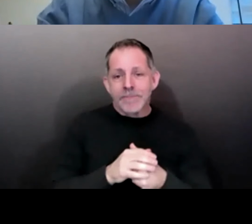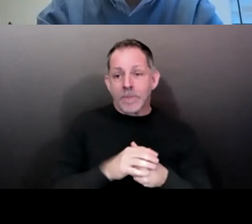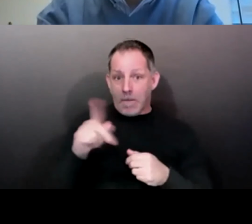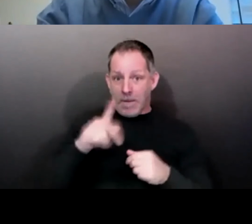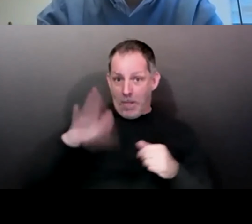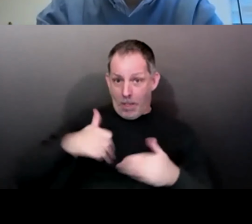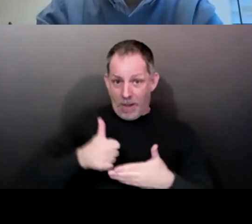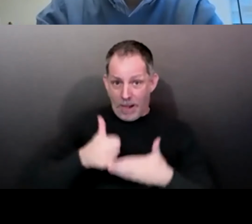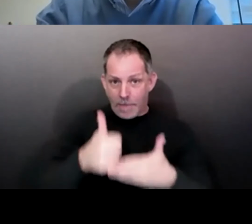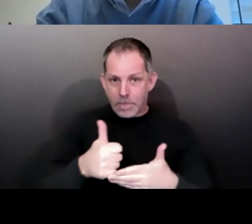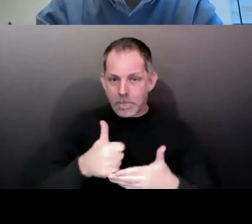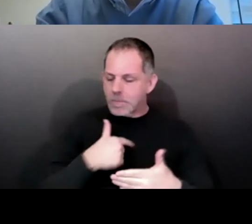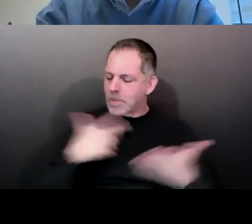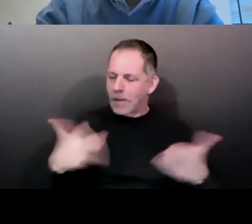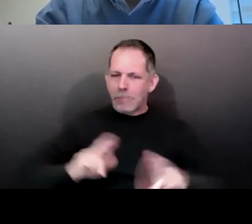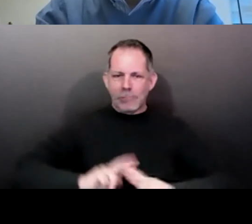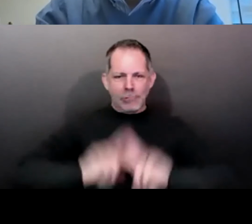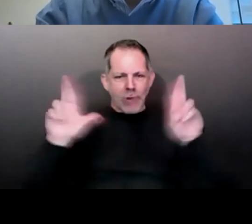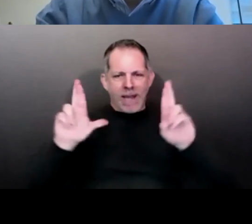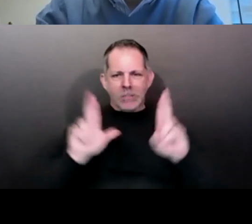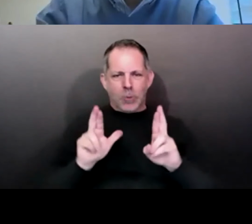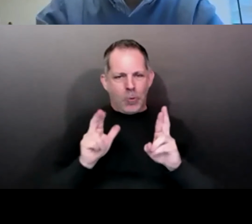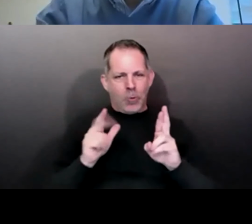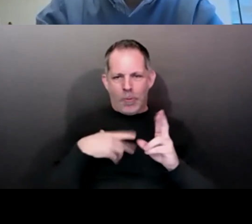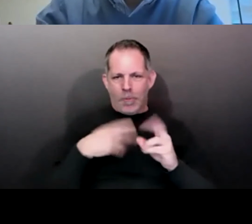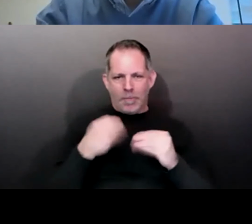well. And our tribal board has committed to that.